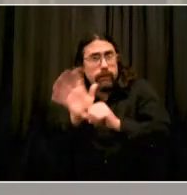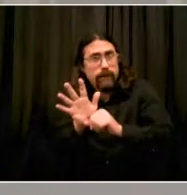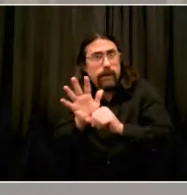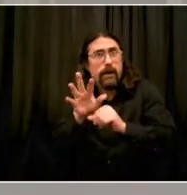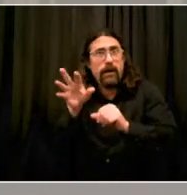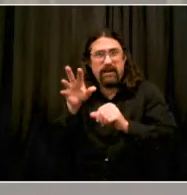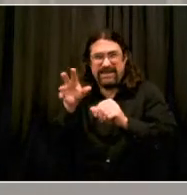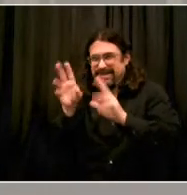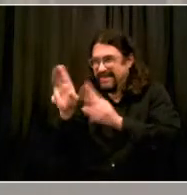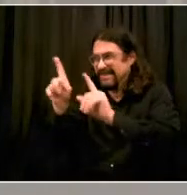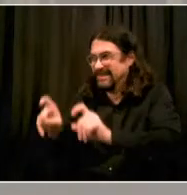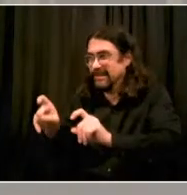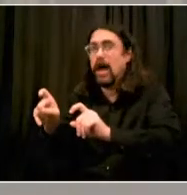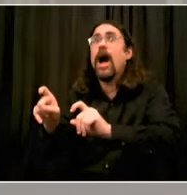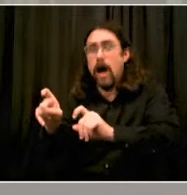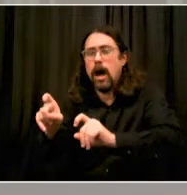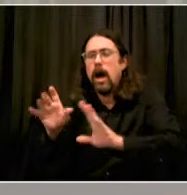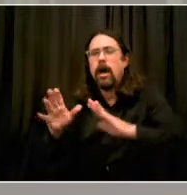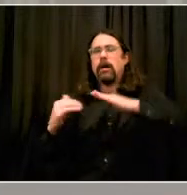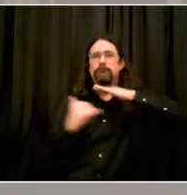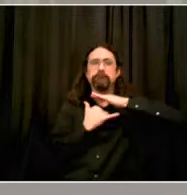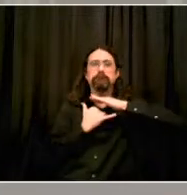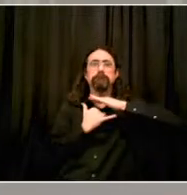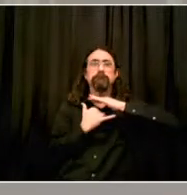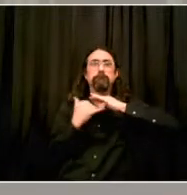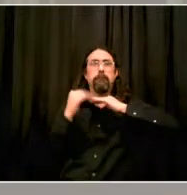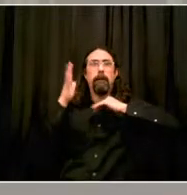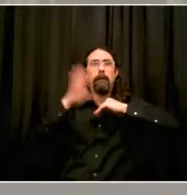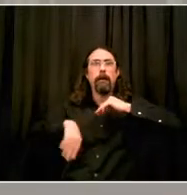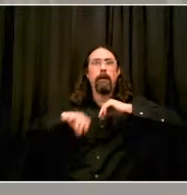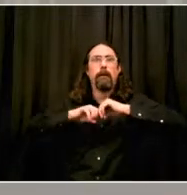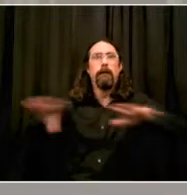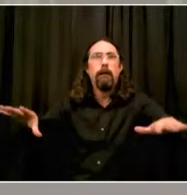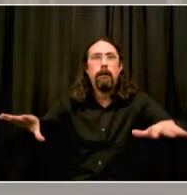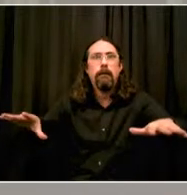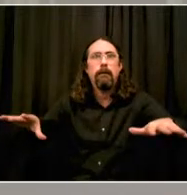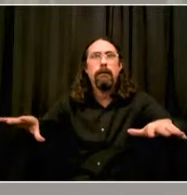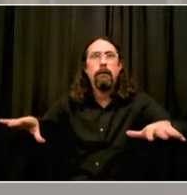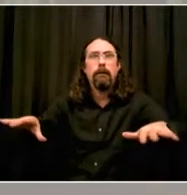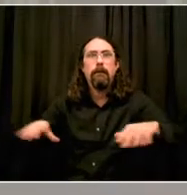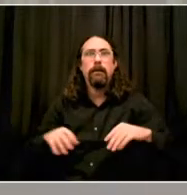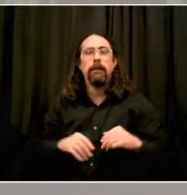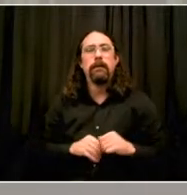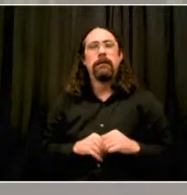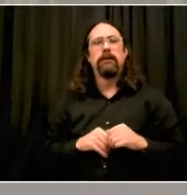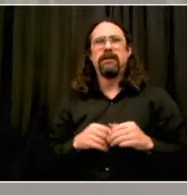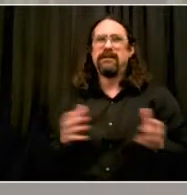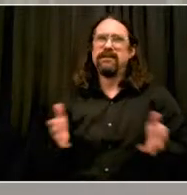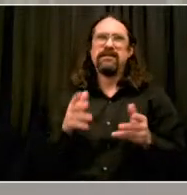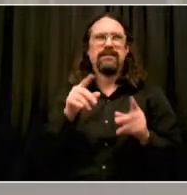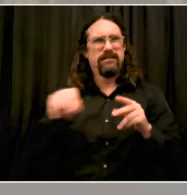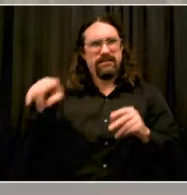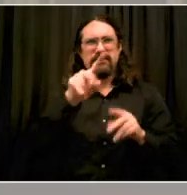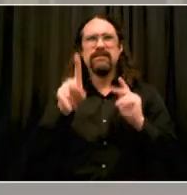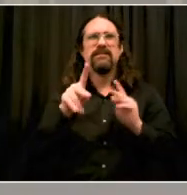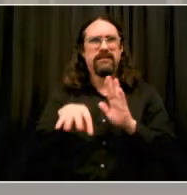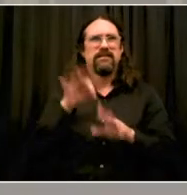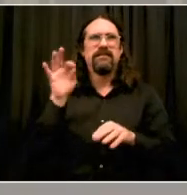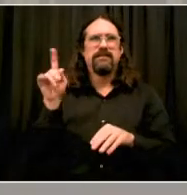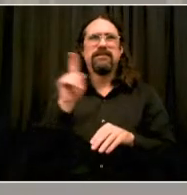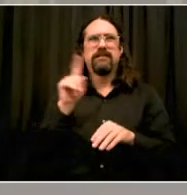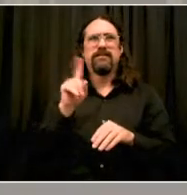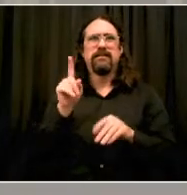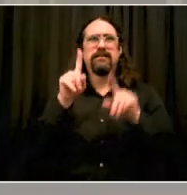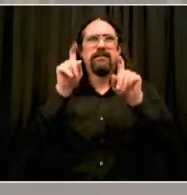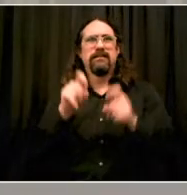should find the closest site to them from any of those resources that I've mentioned. If they do have to take public transportation